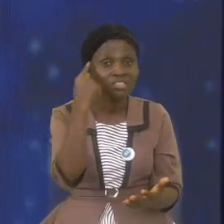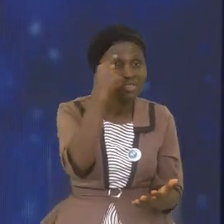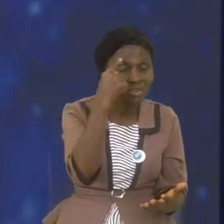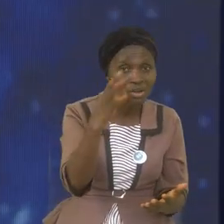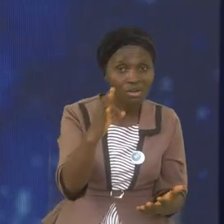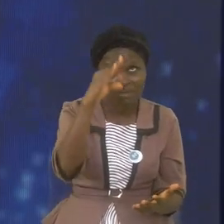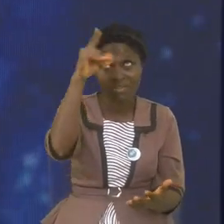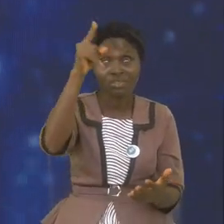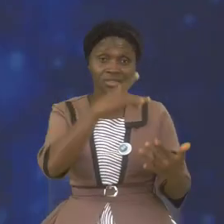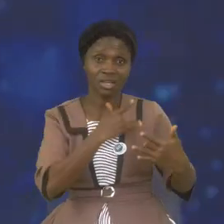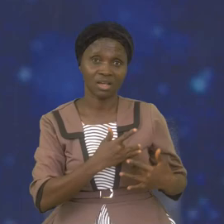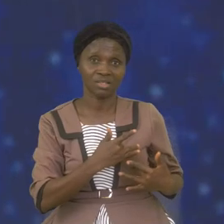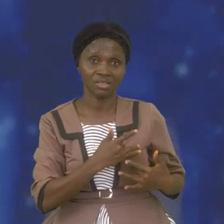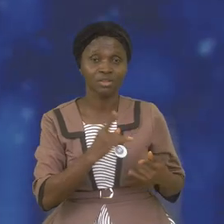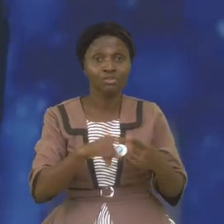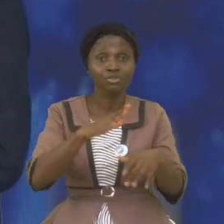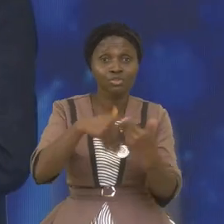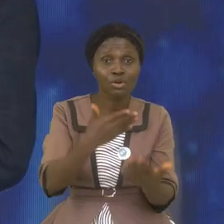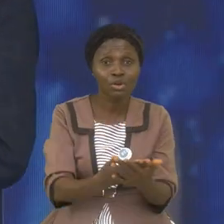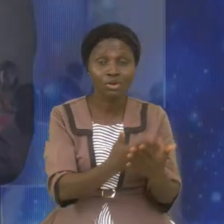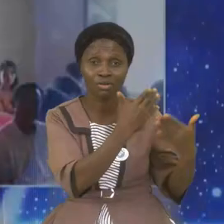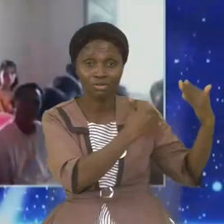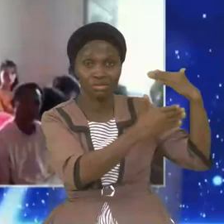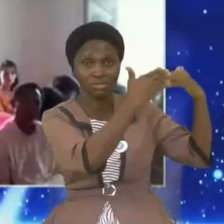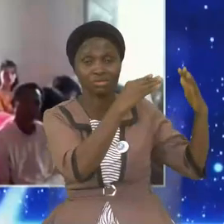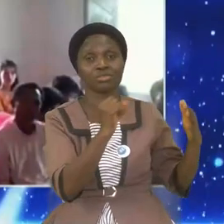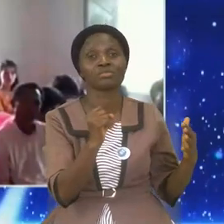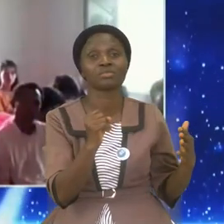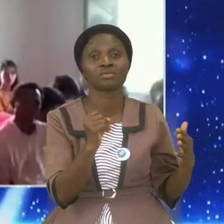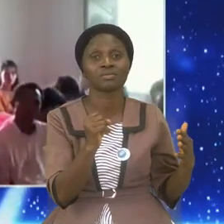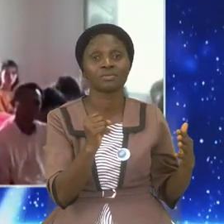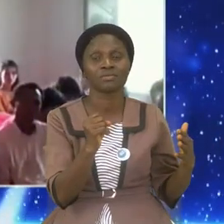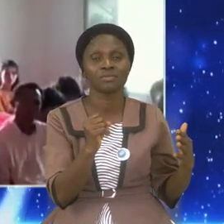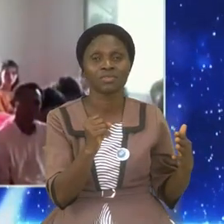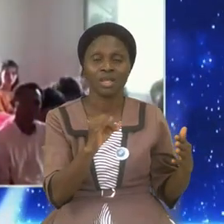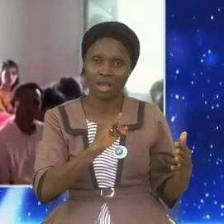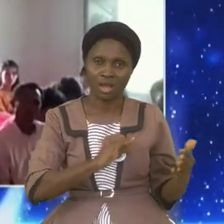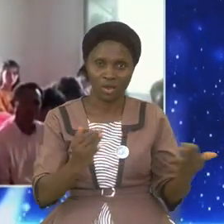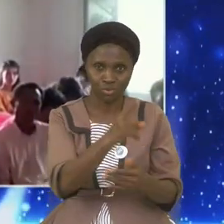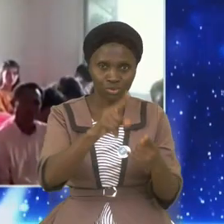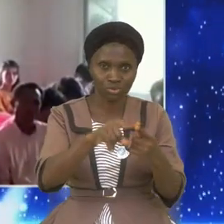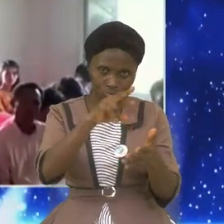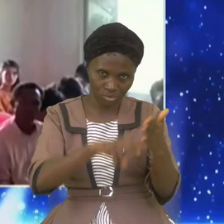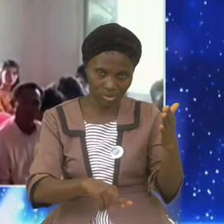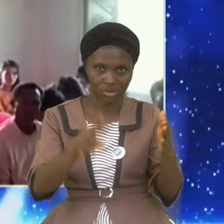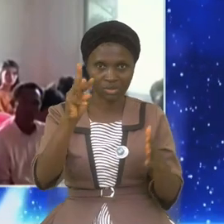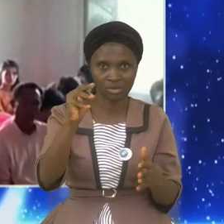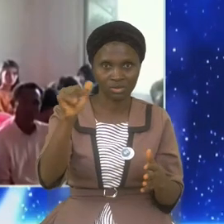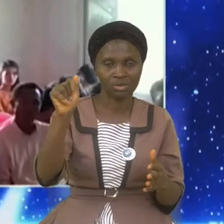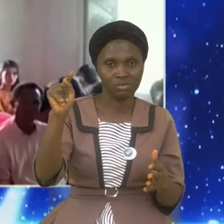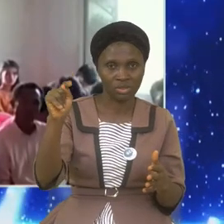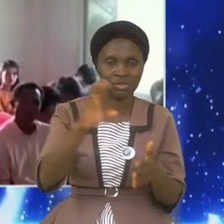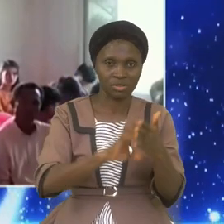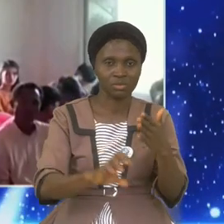his heart to all generations. I want you to look at Matthew chapter 24,